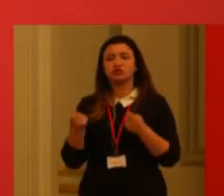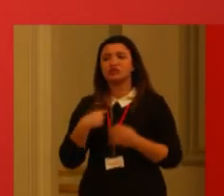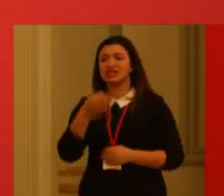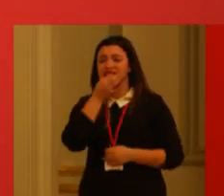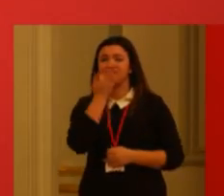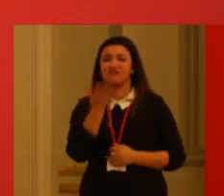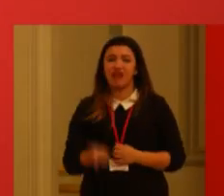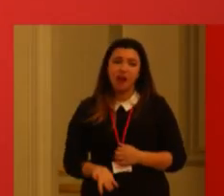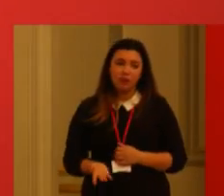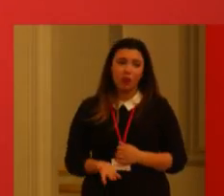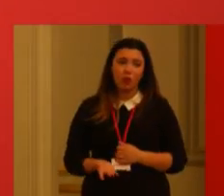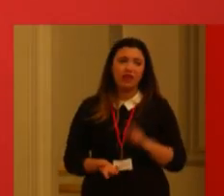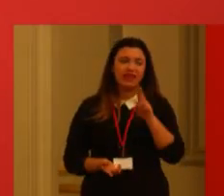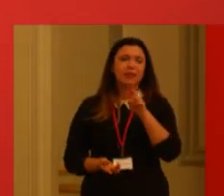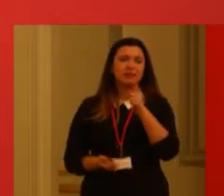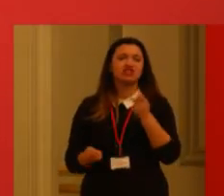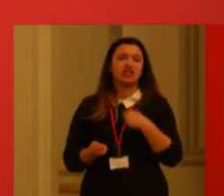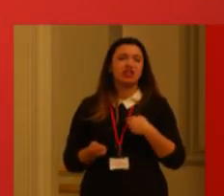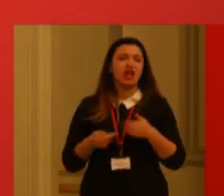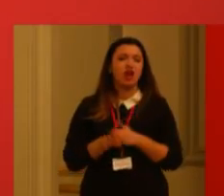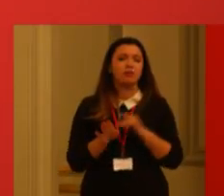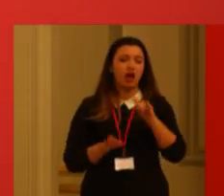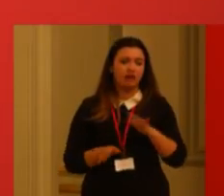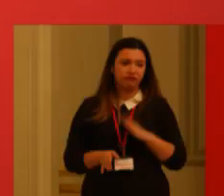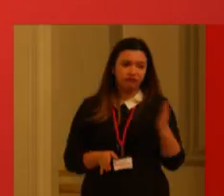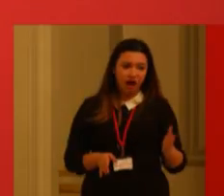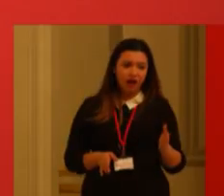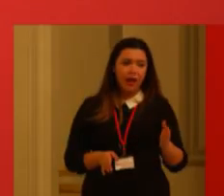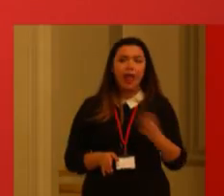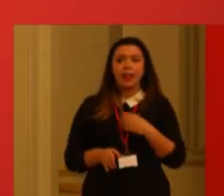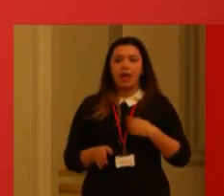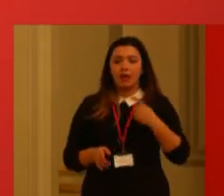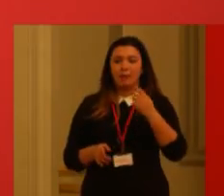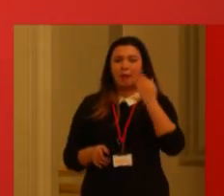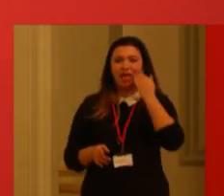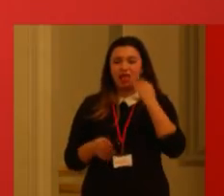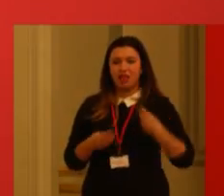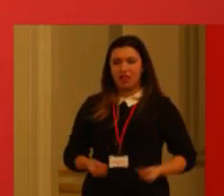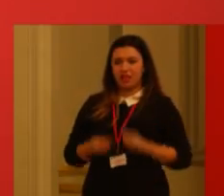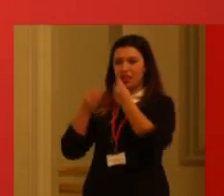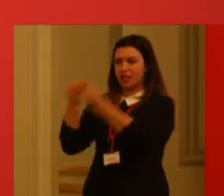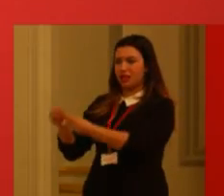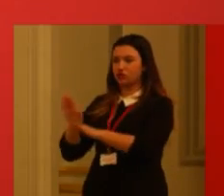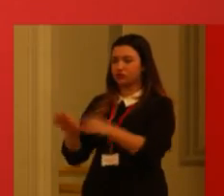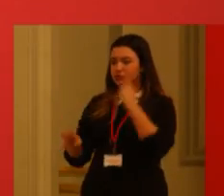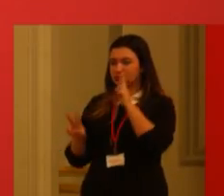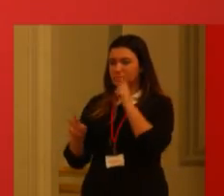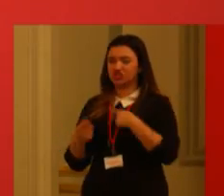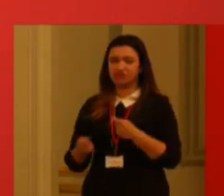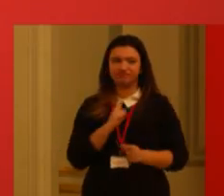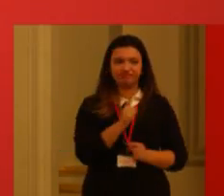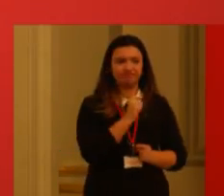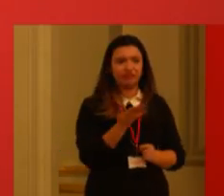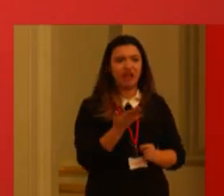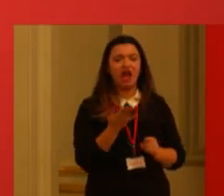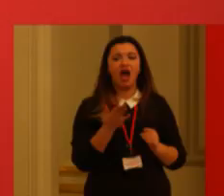Well, it's given as a privilege to women that they give up their work when they get married. They may actually report